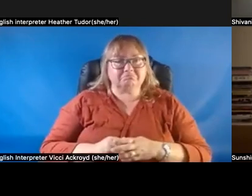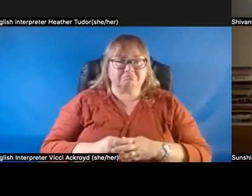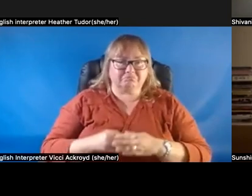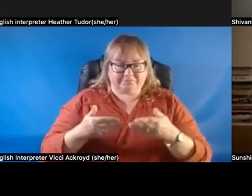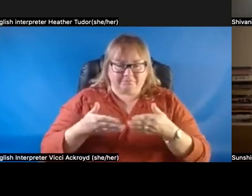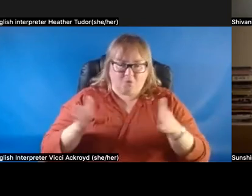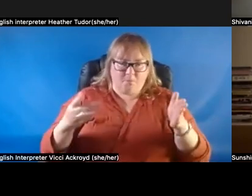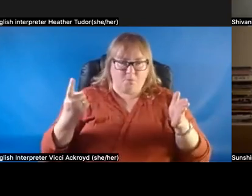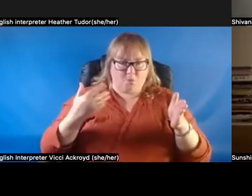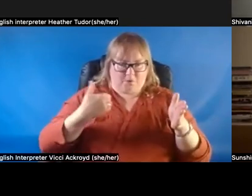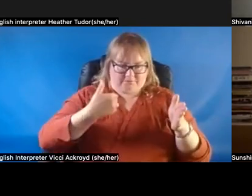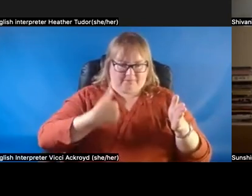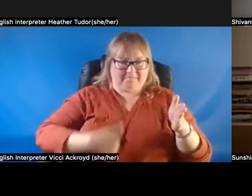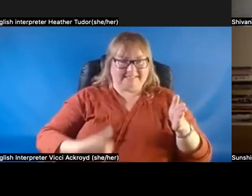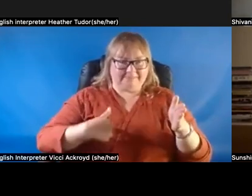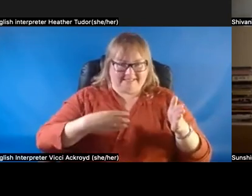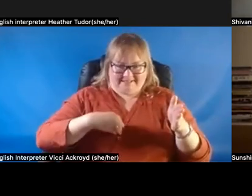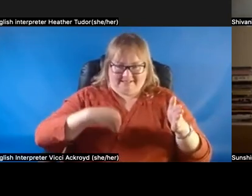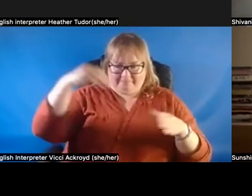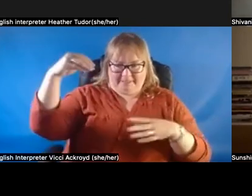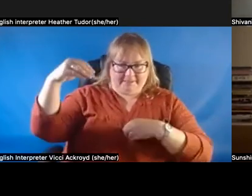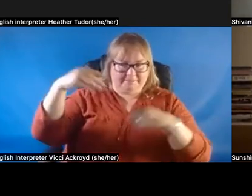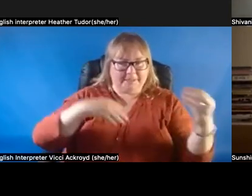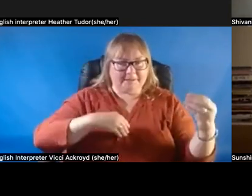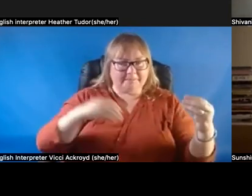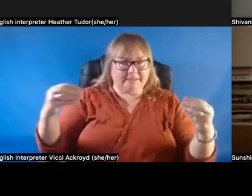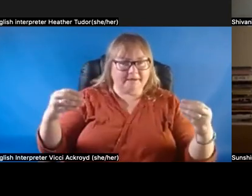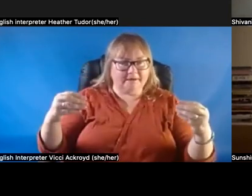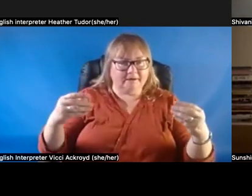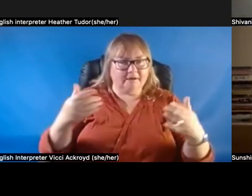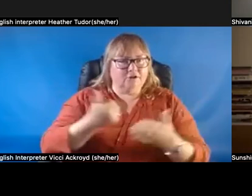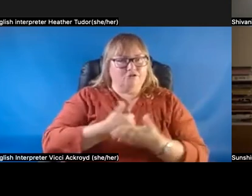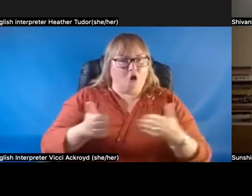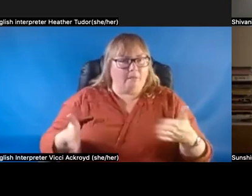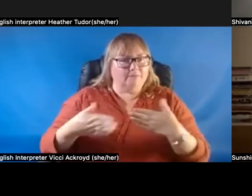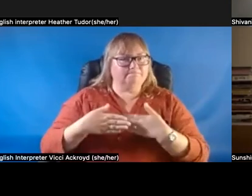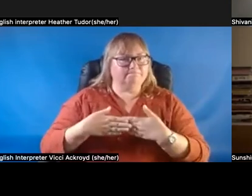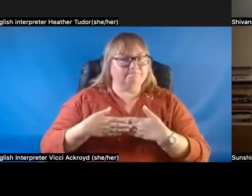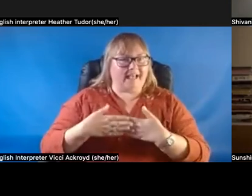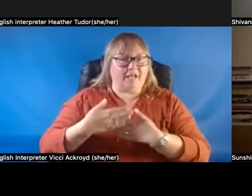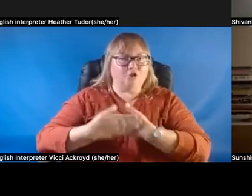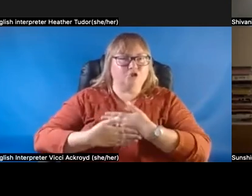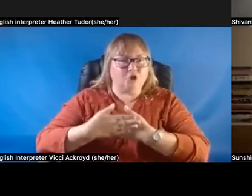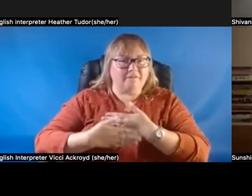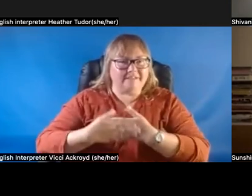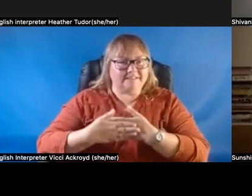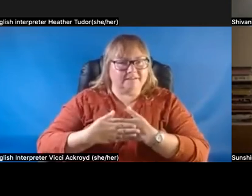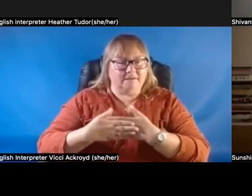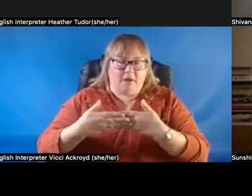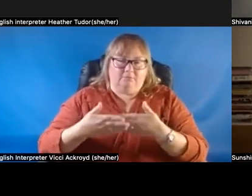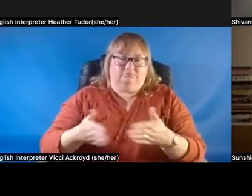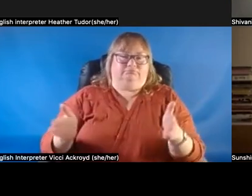these identities of yourselves, which are not seen on the surface, but they exist in lived experiences